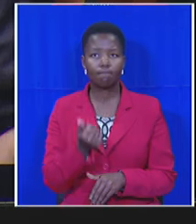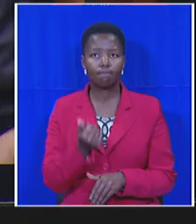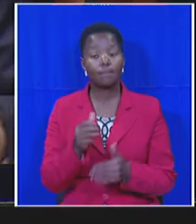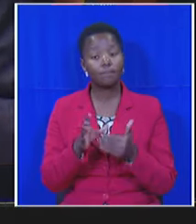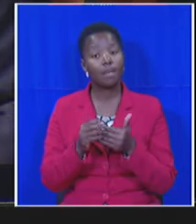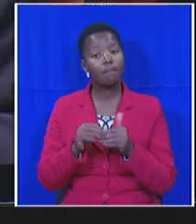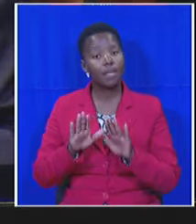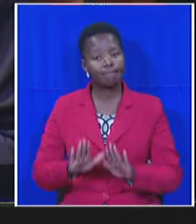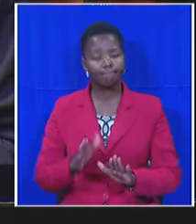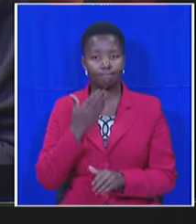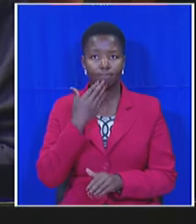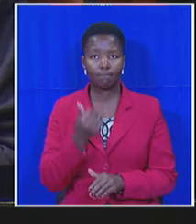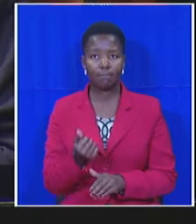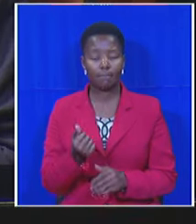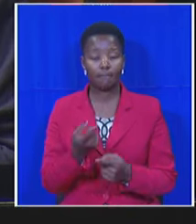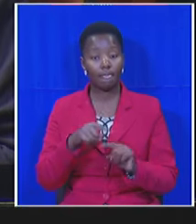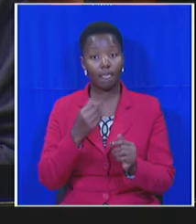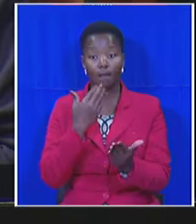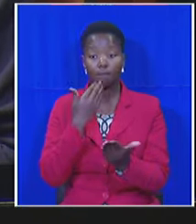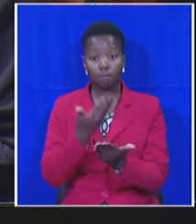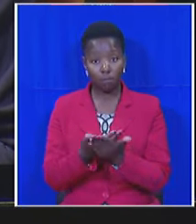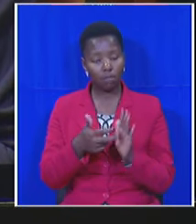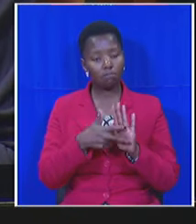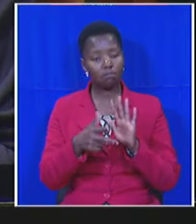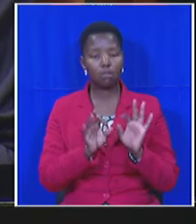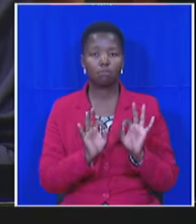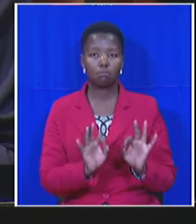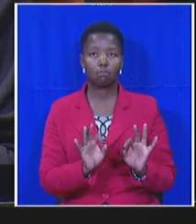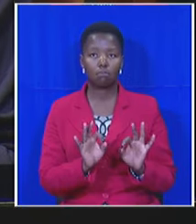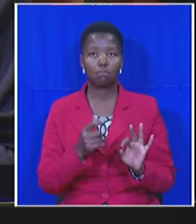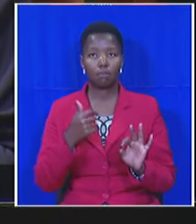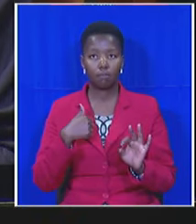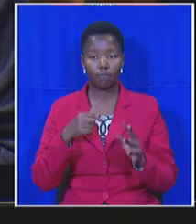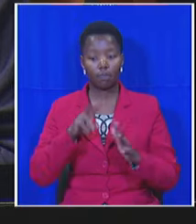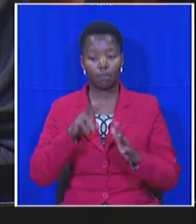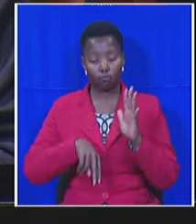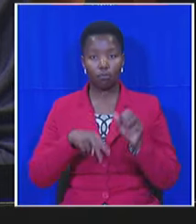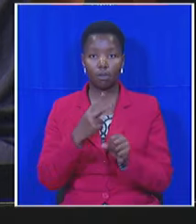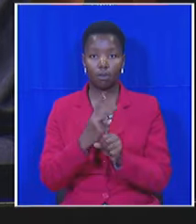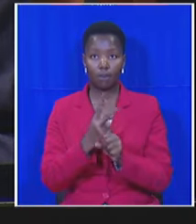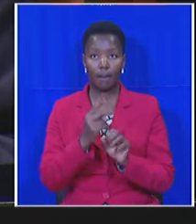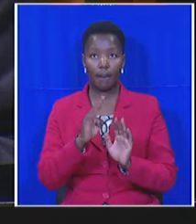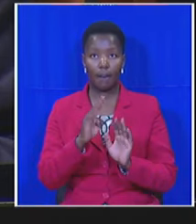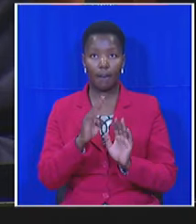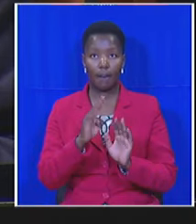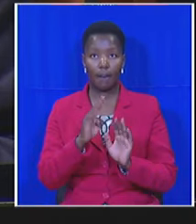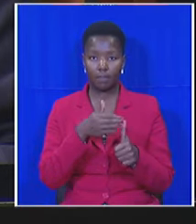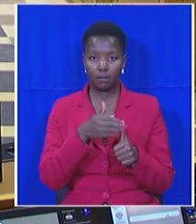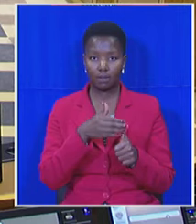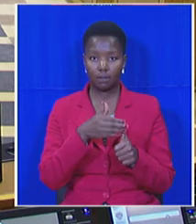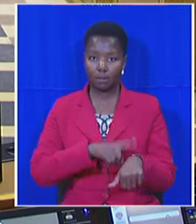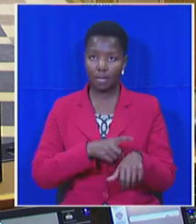order. The question is accordingly agreed to, and the Secretary will read the first bill the first time.